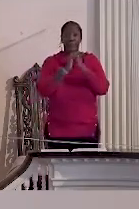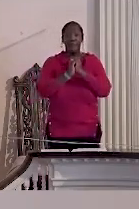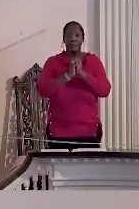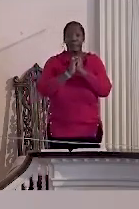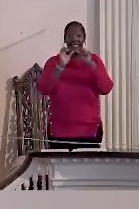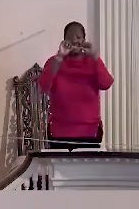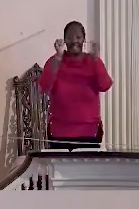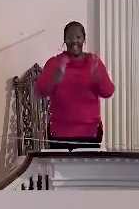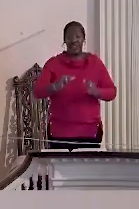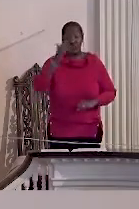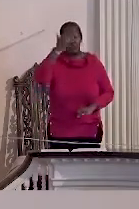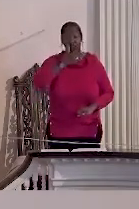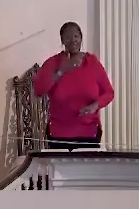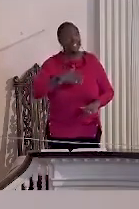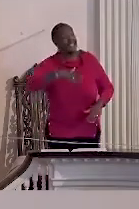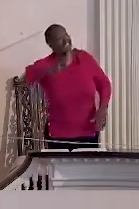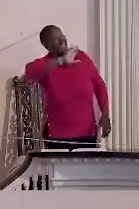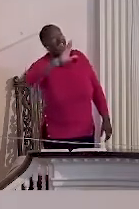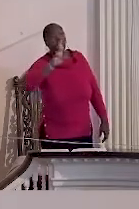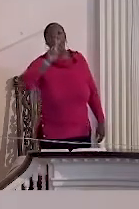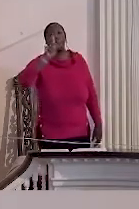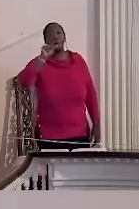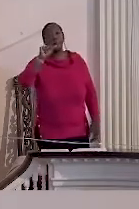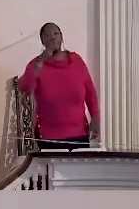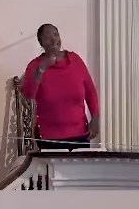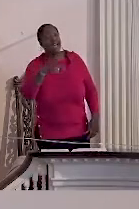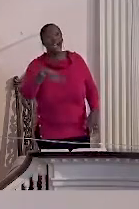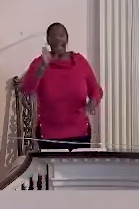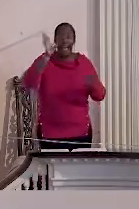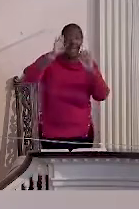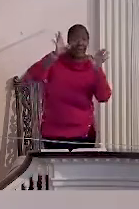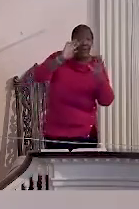front. "Hello, Buddha. Hello, Whopper."